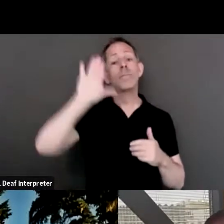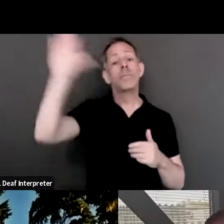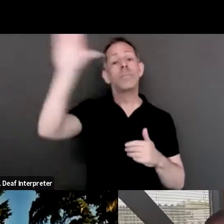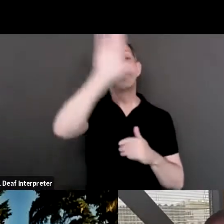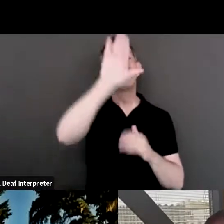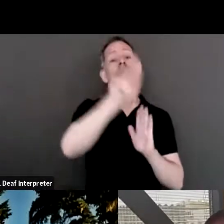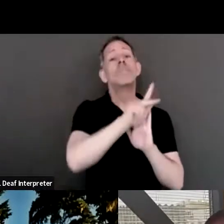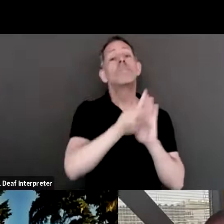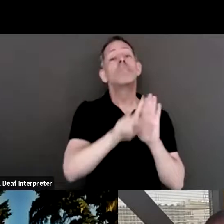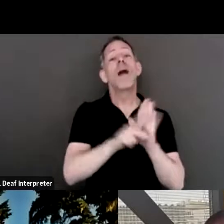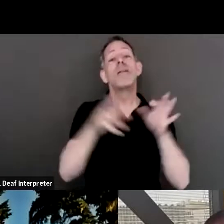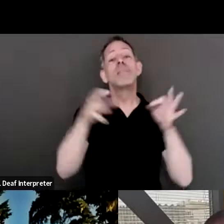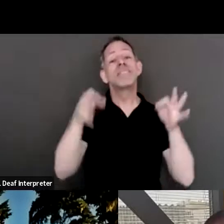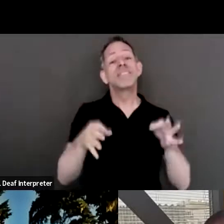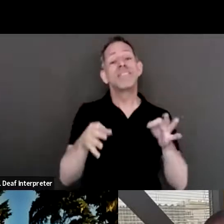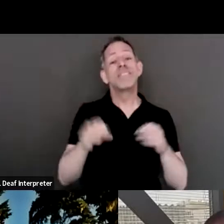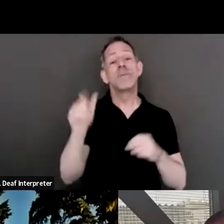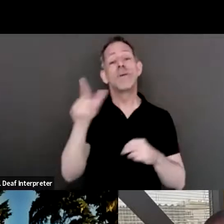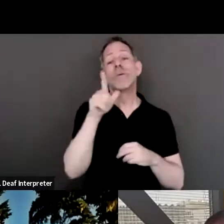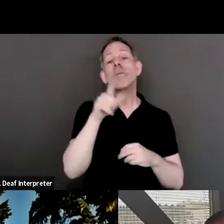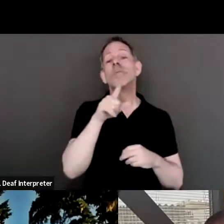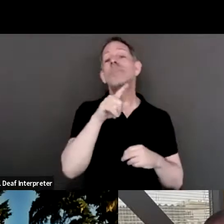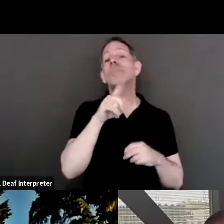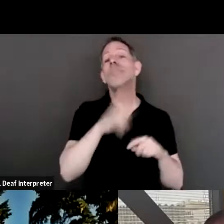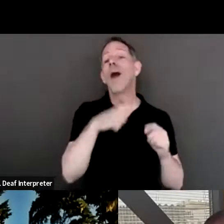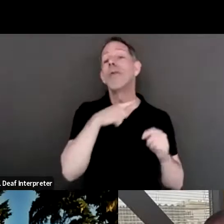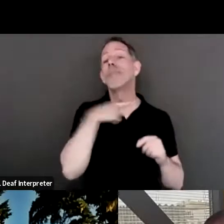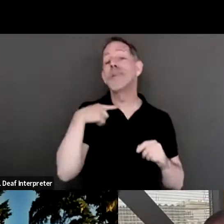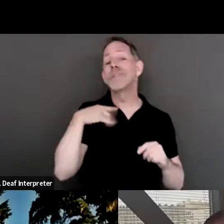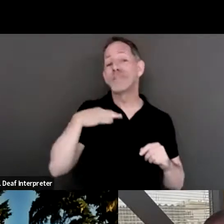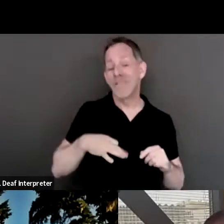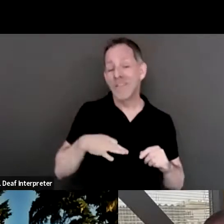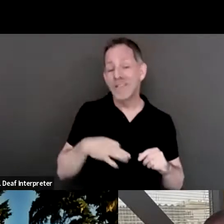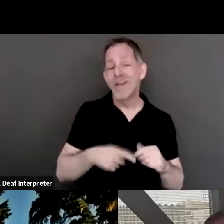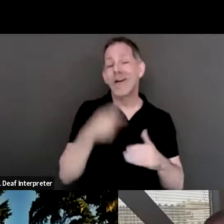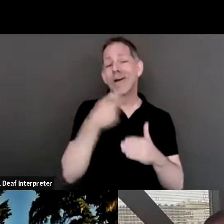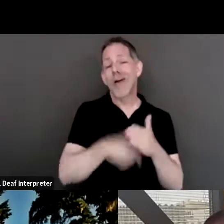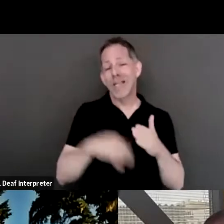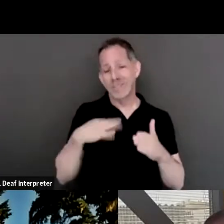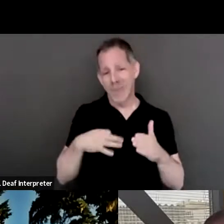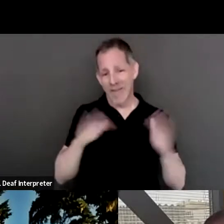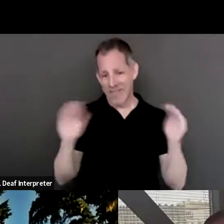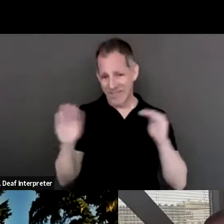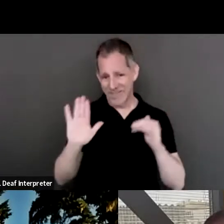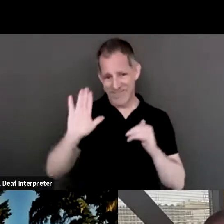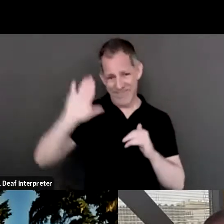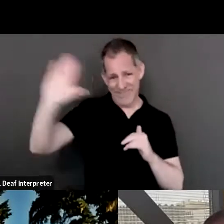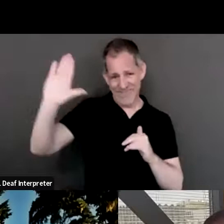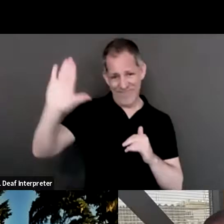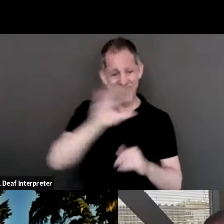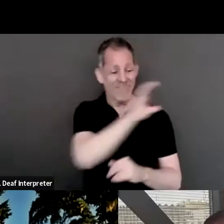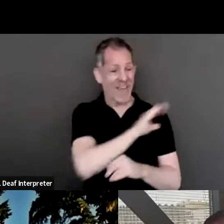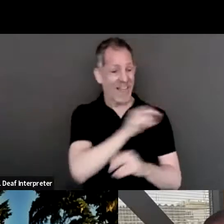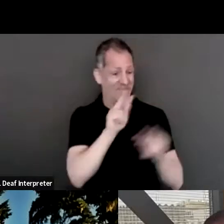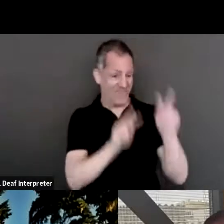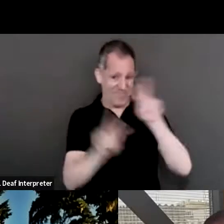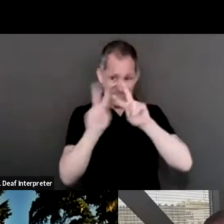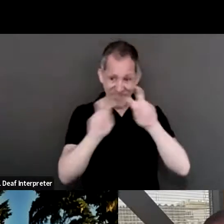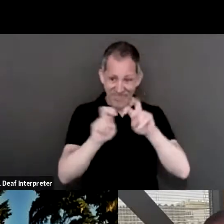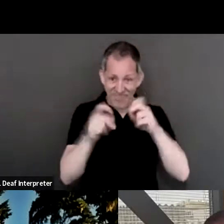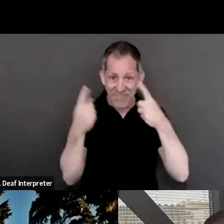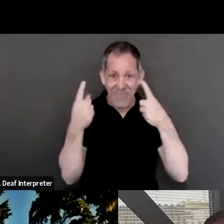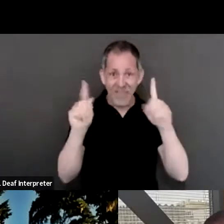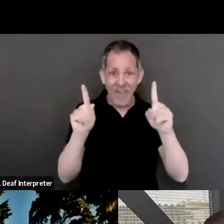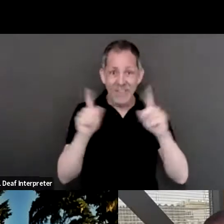and you know, the clinical effectiveness of the vaccine against these variants, although the in vitro or test